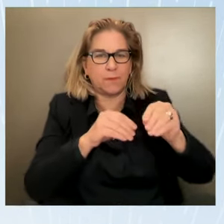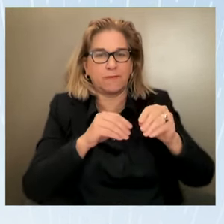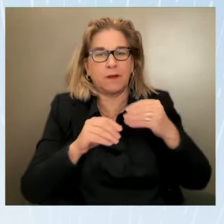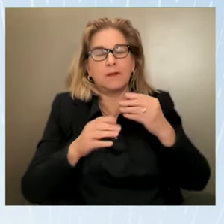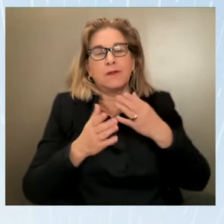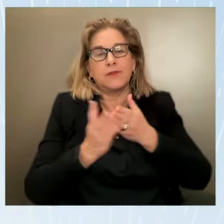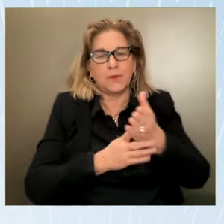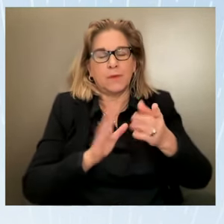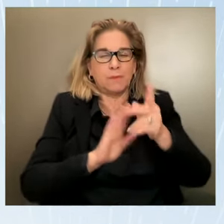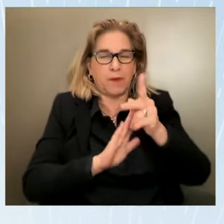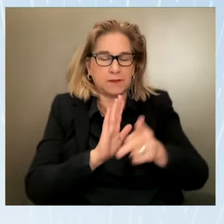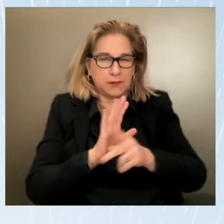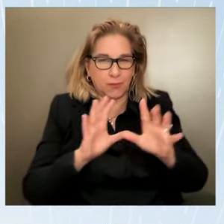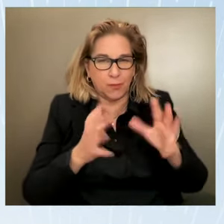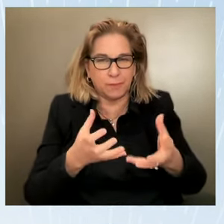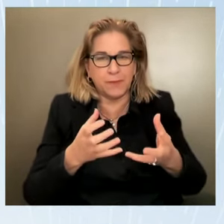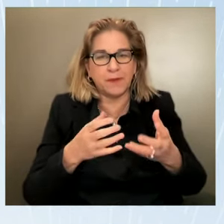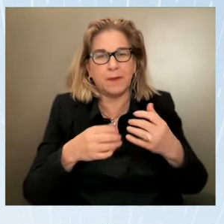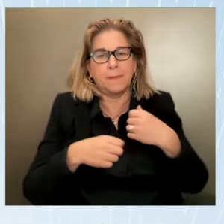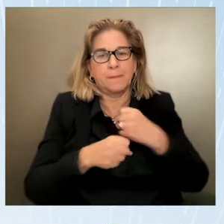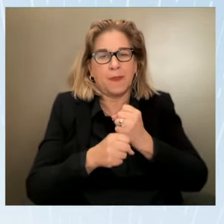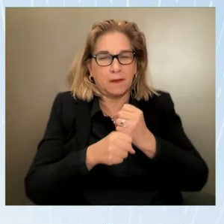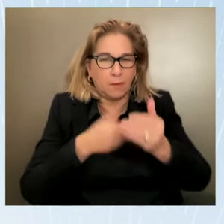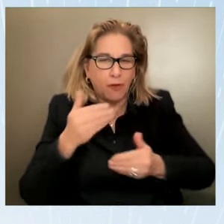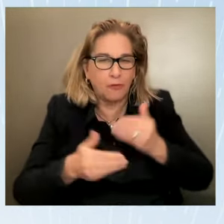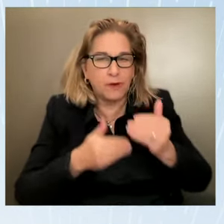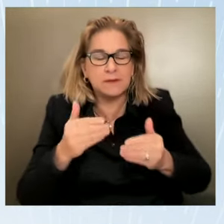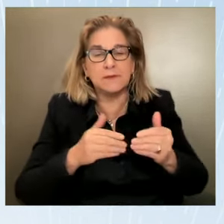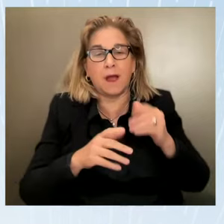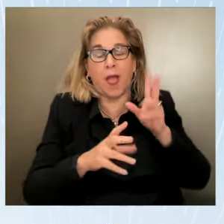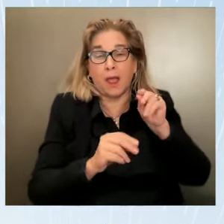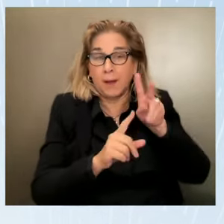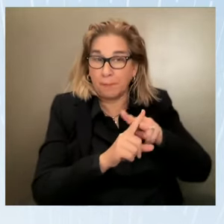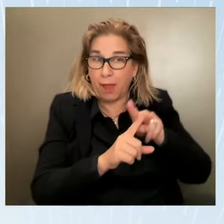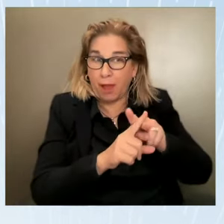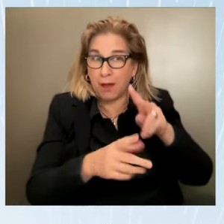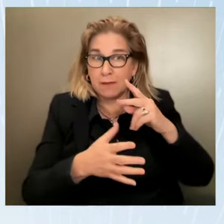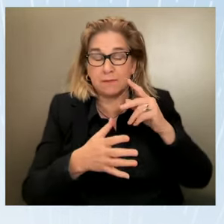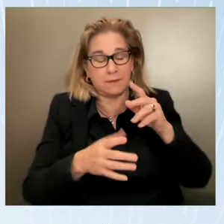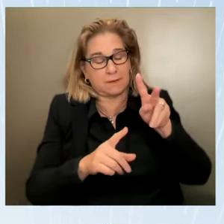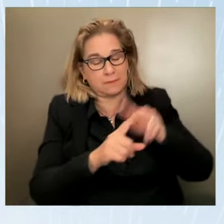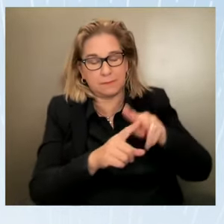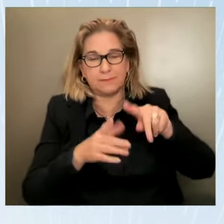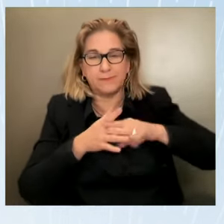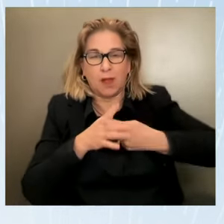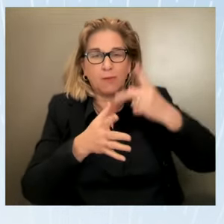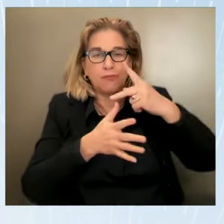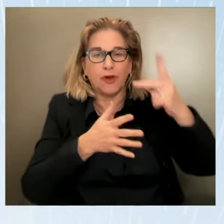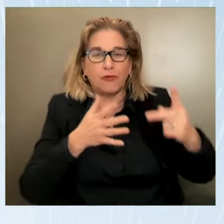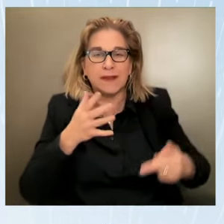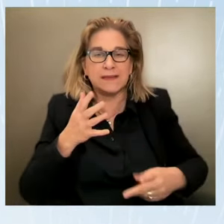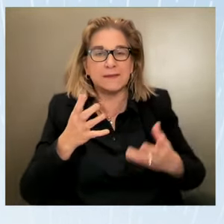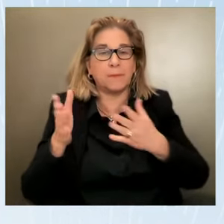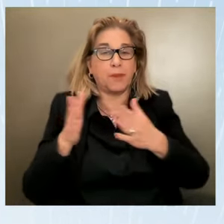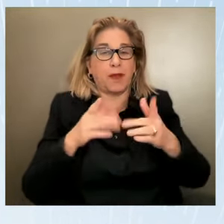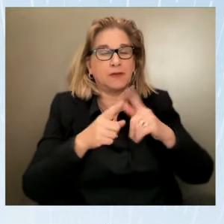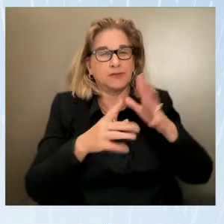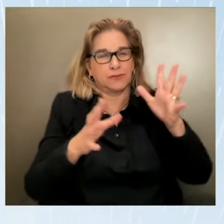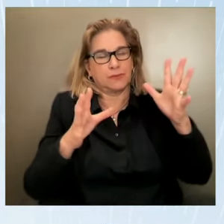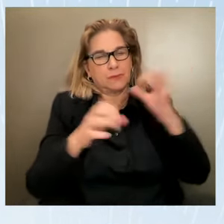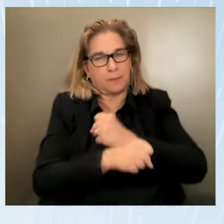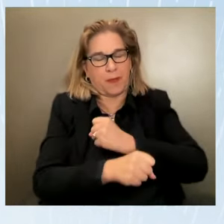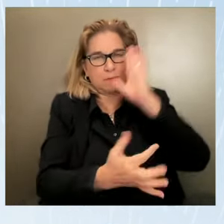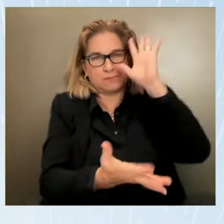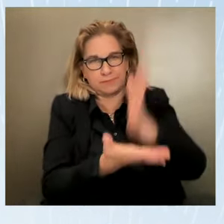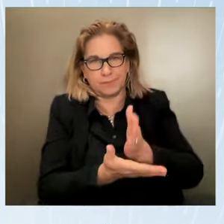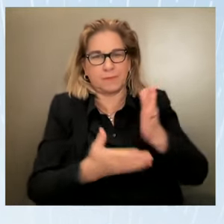priorities of the National Action Plan to combat human trafficking. Today, I would like to focus on a few of our accomplishments over the